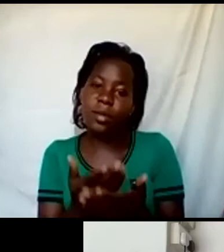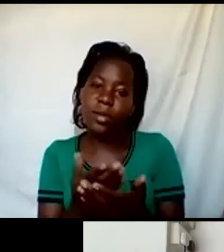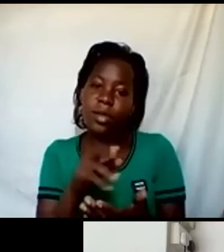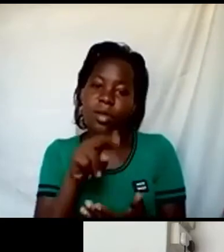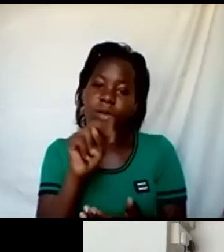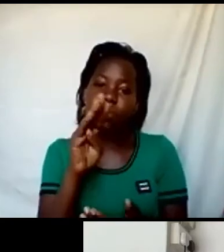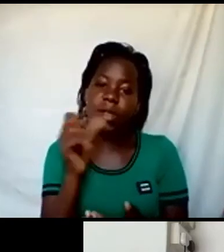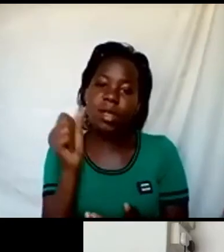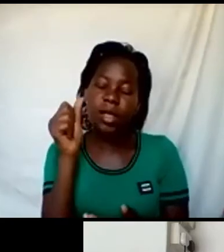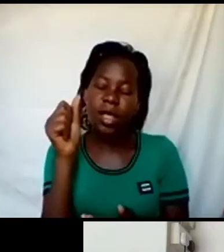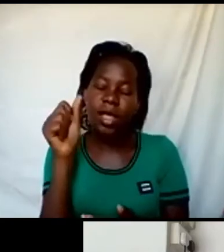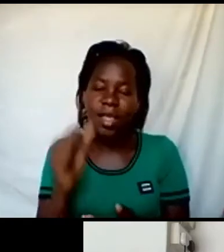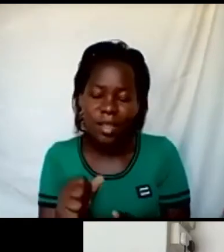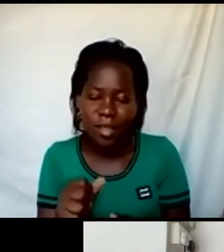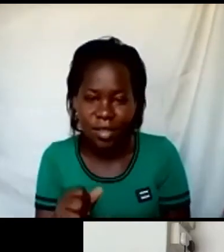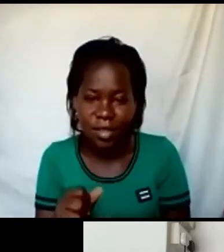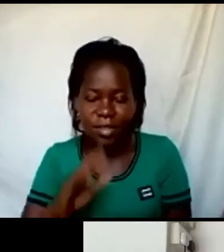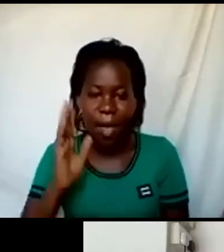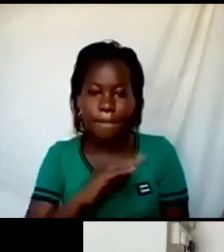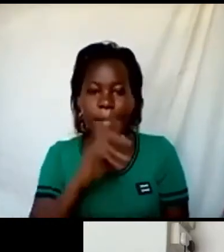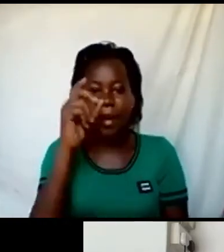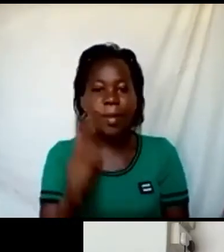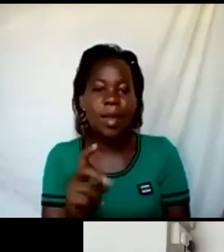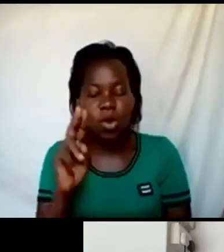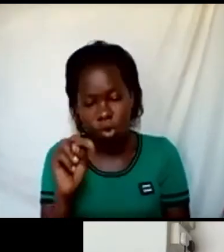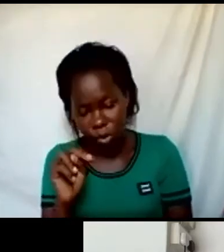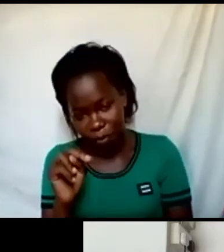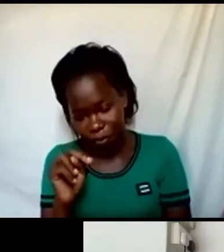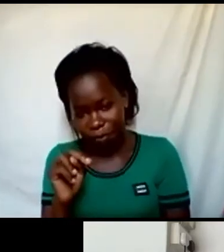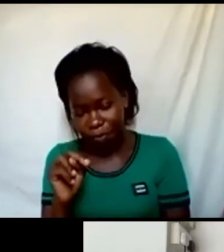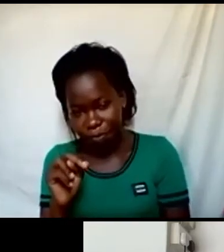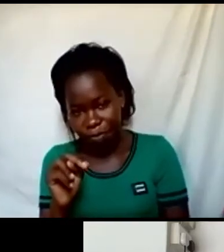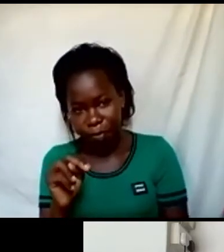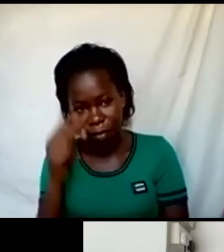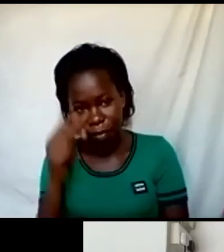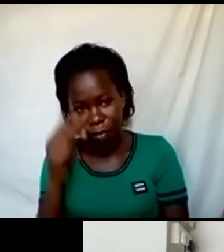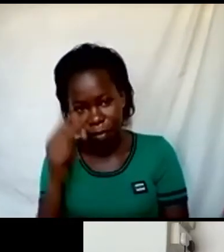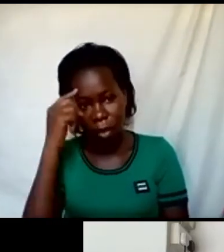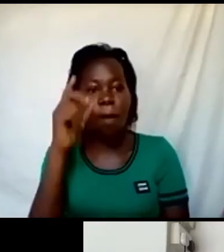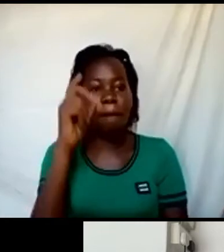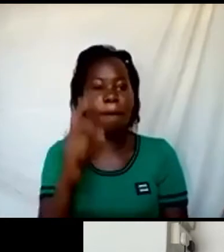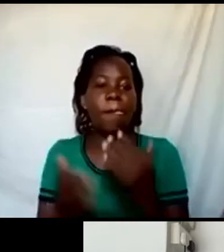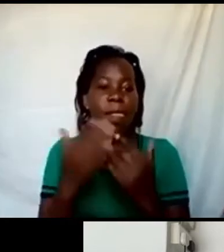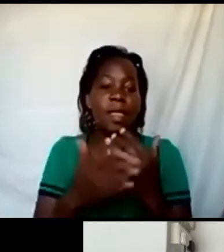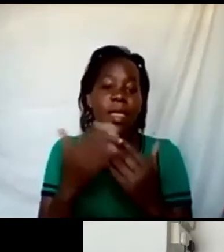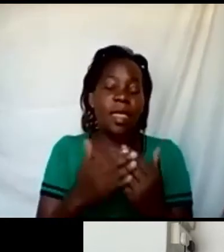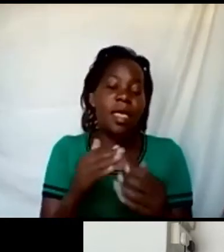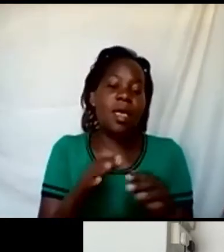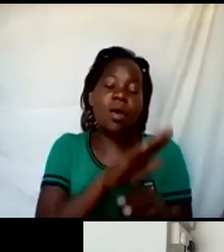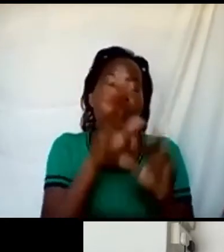stranger. If you're into any sort of manufacturing for personal care, the process I believe is just